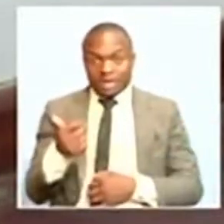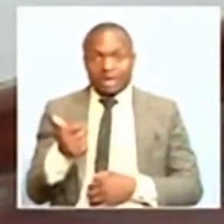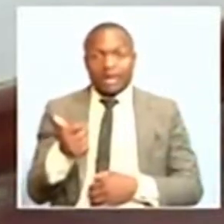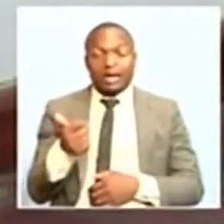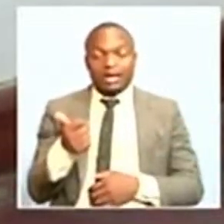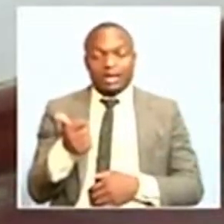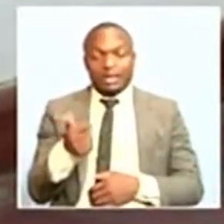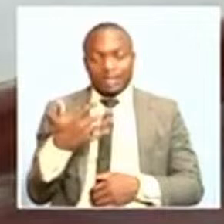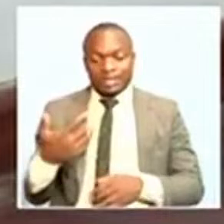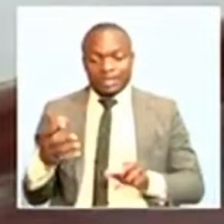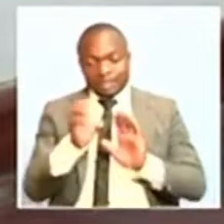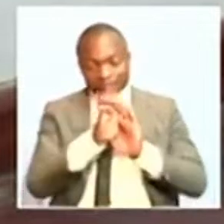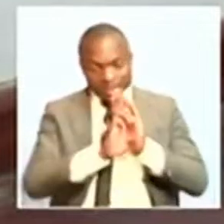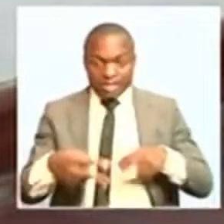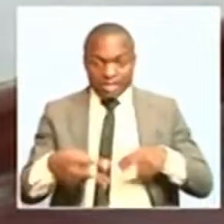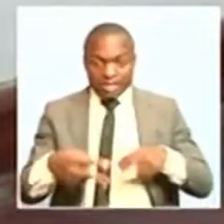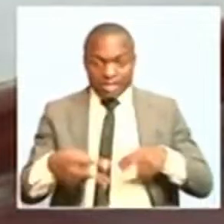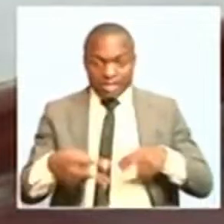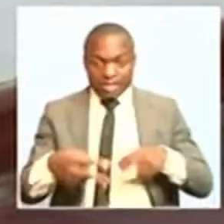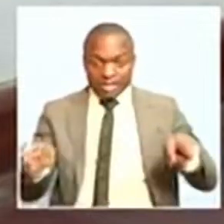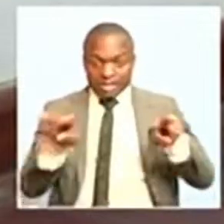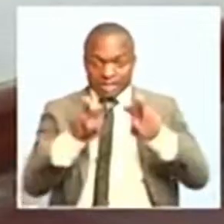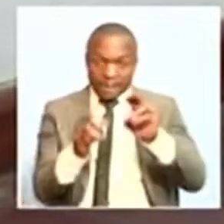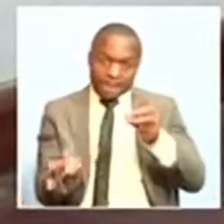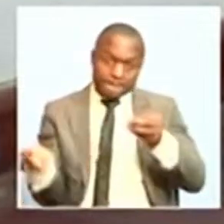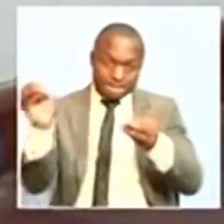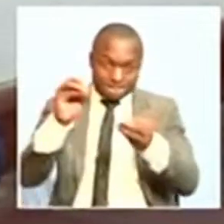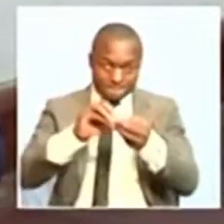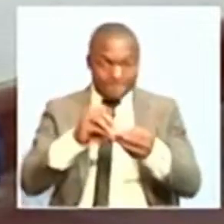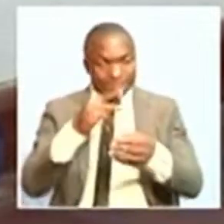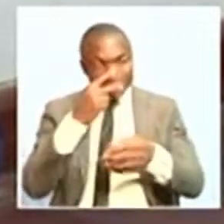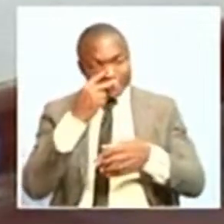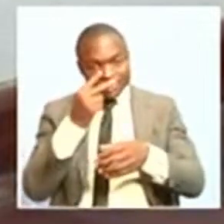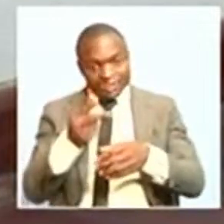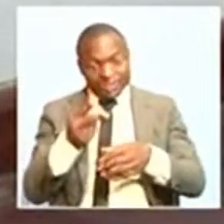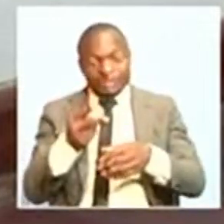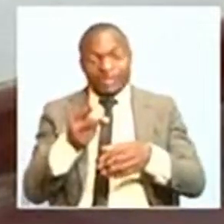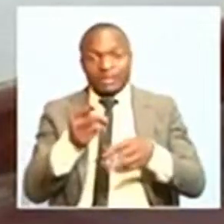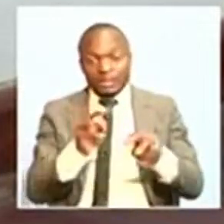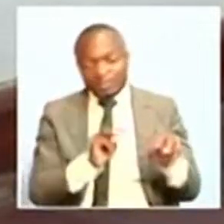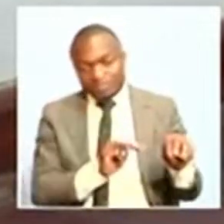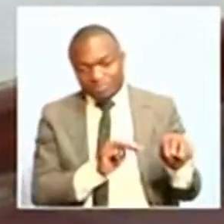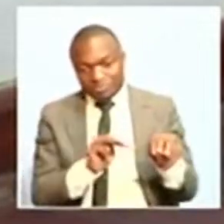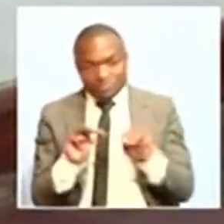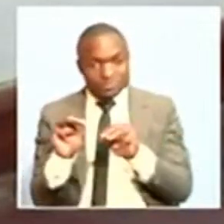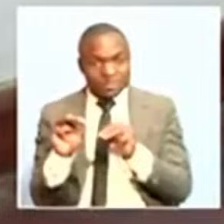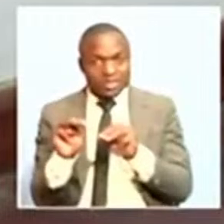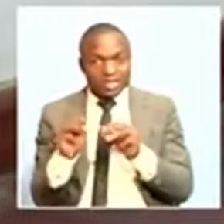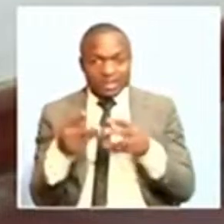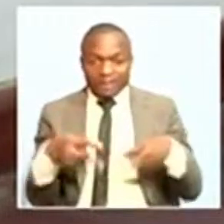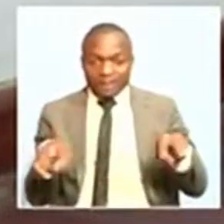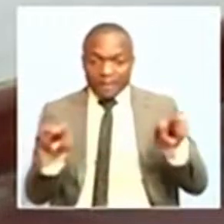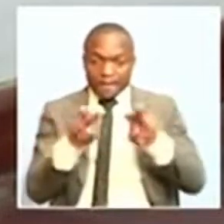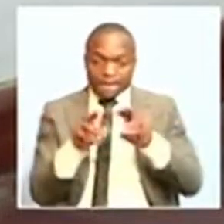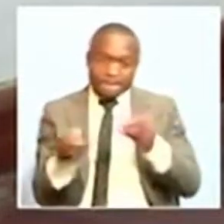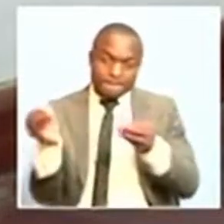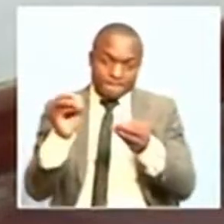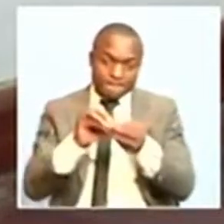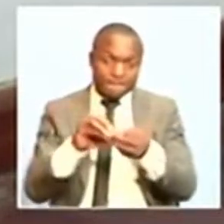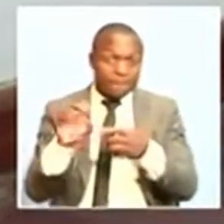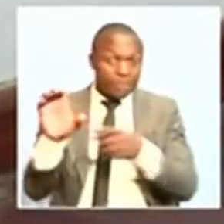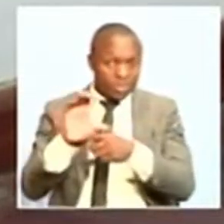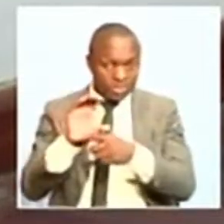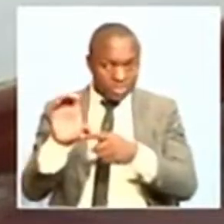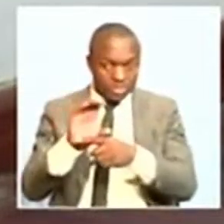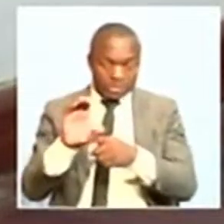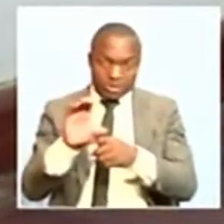for value addition. We've seen an increased drive towards value addition towards copper cathode, so increasing